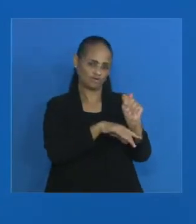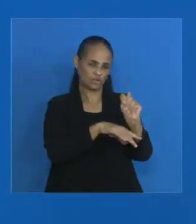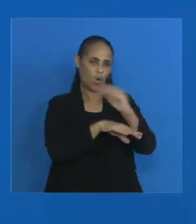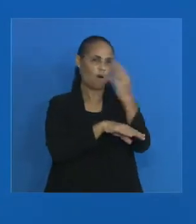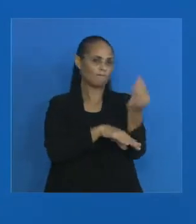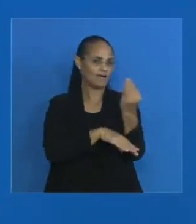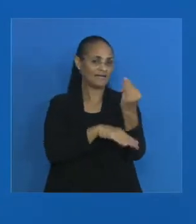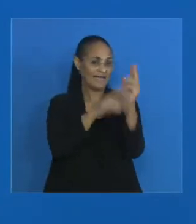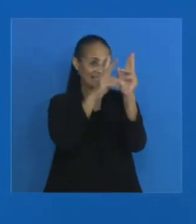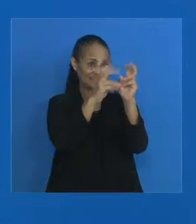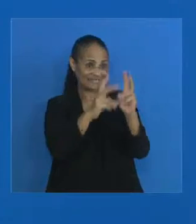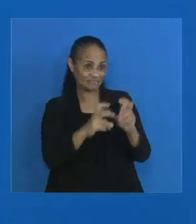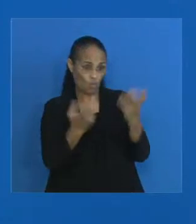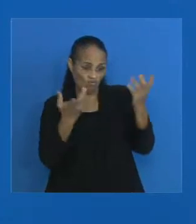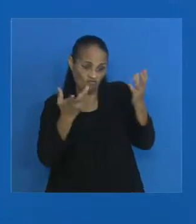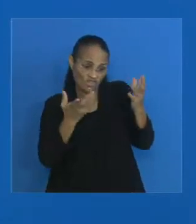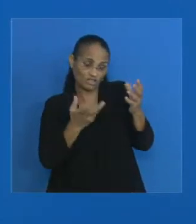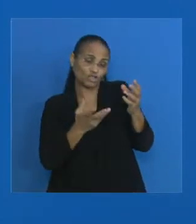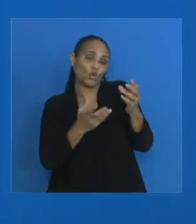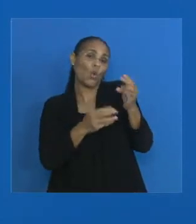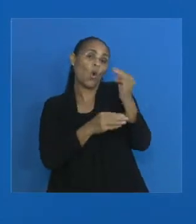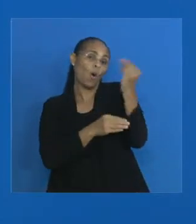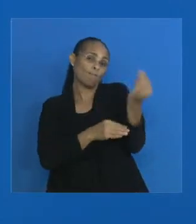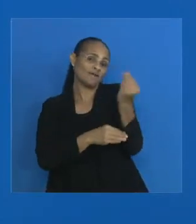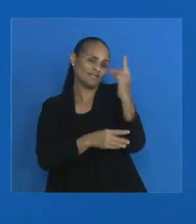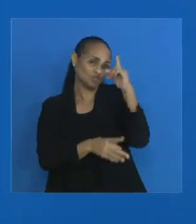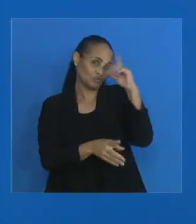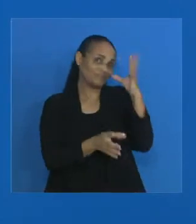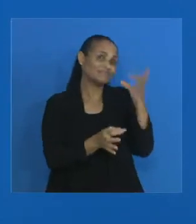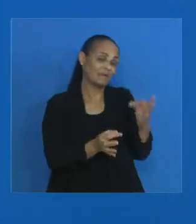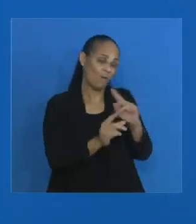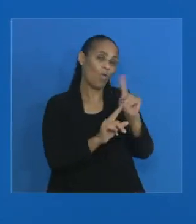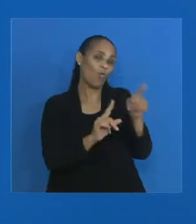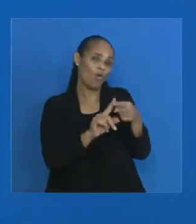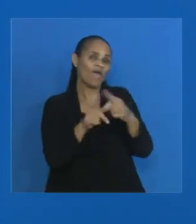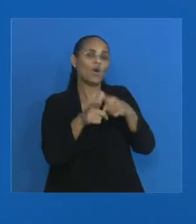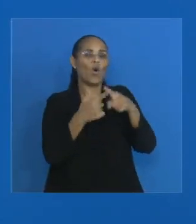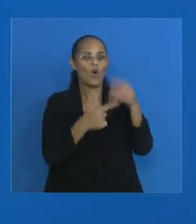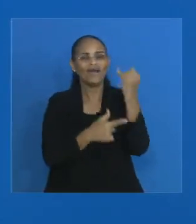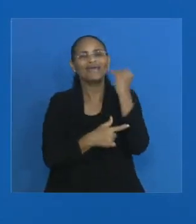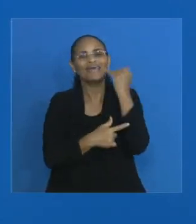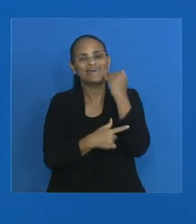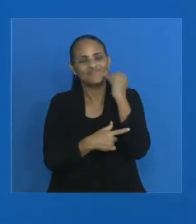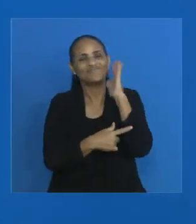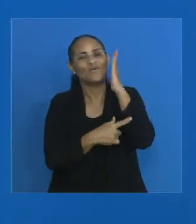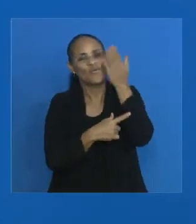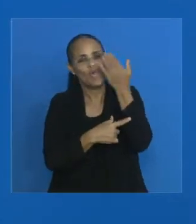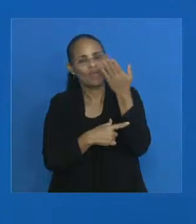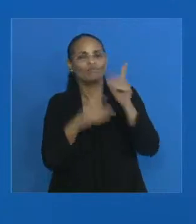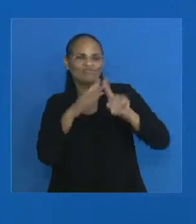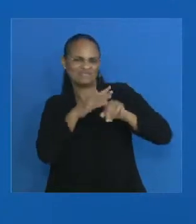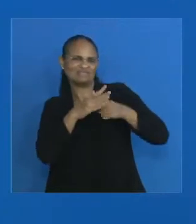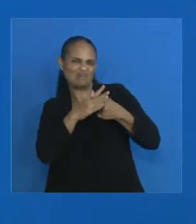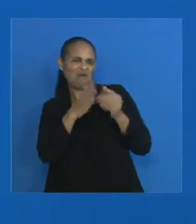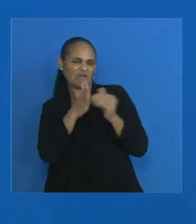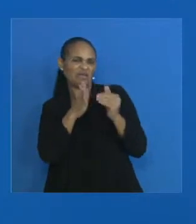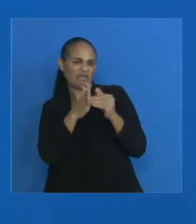An assessment will be completed on Monday to determine when or if it will be open on